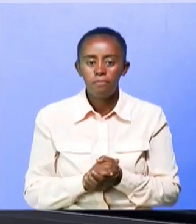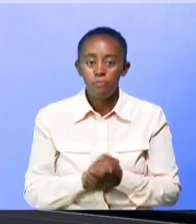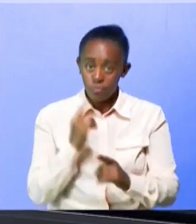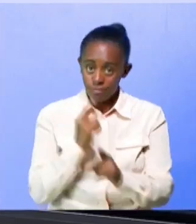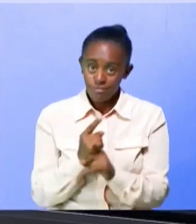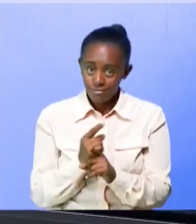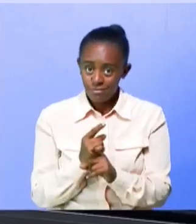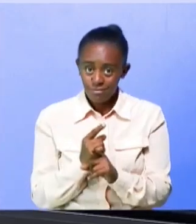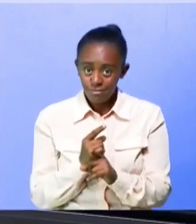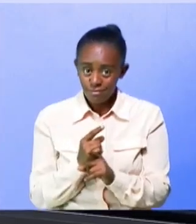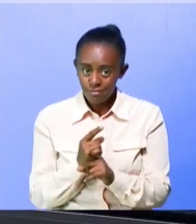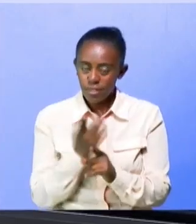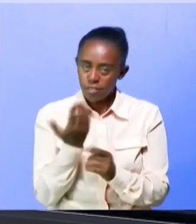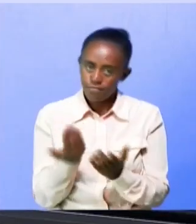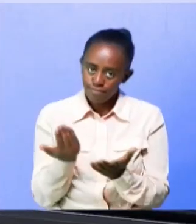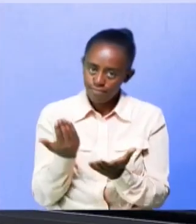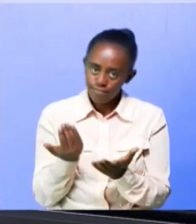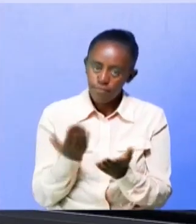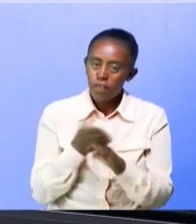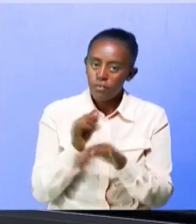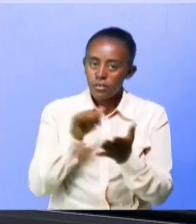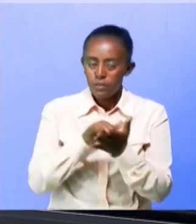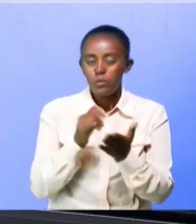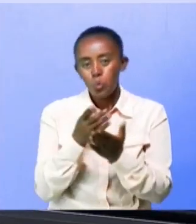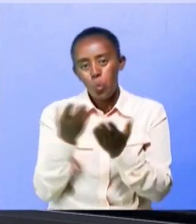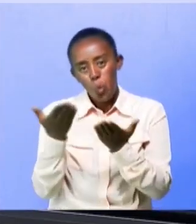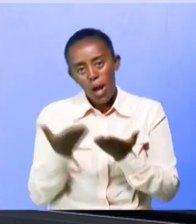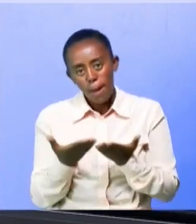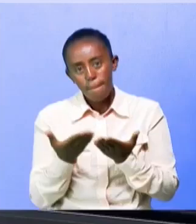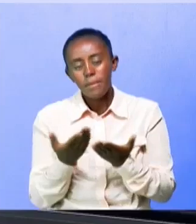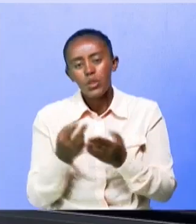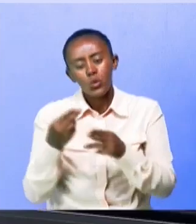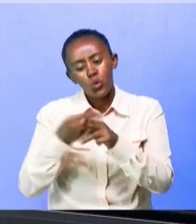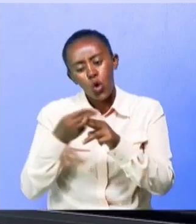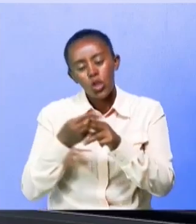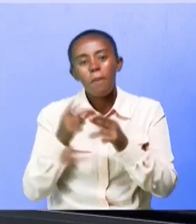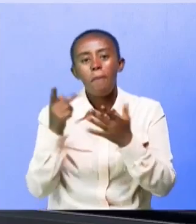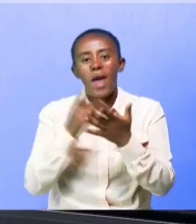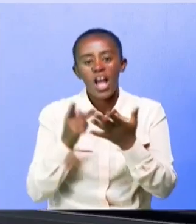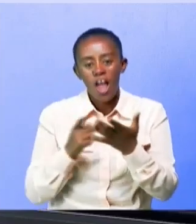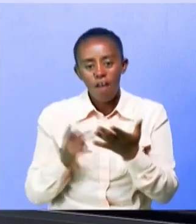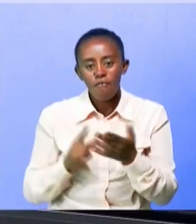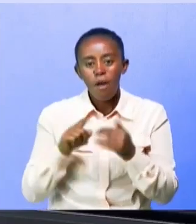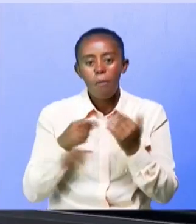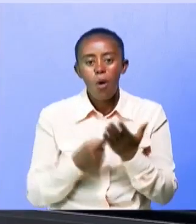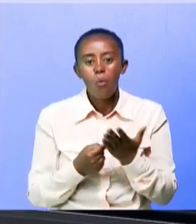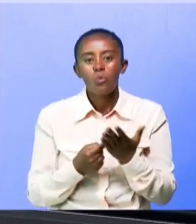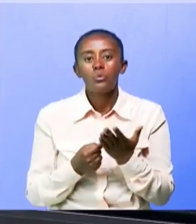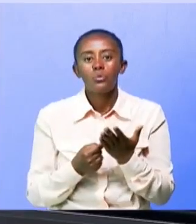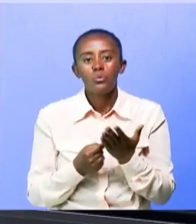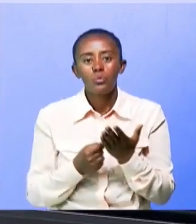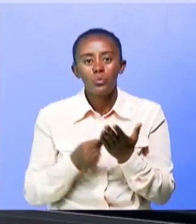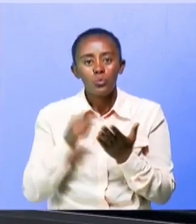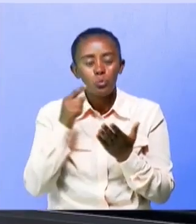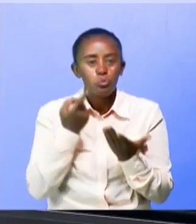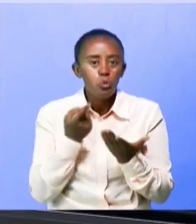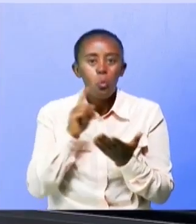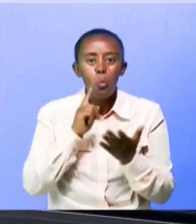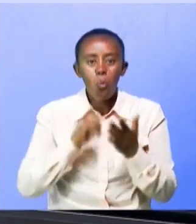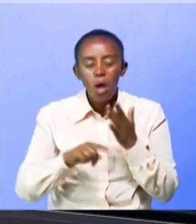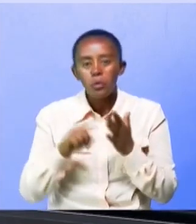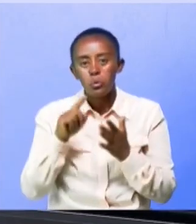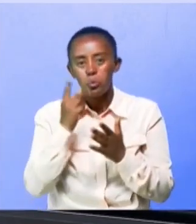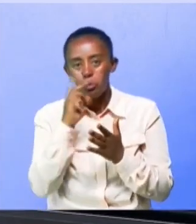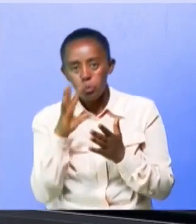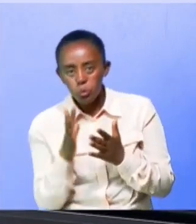Right? And then after that, you are welcome to write short paragraph about gender equality. What looks like in